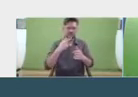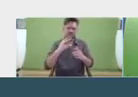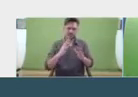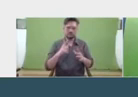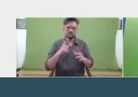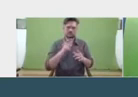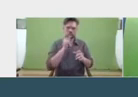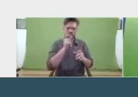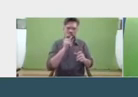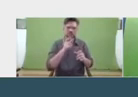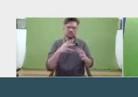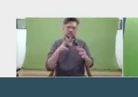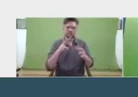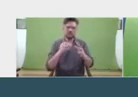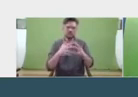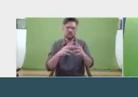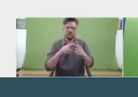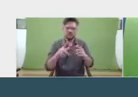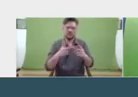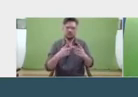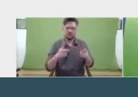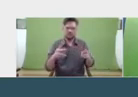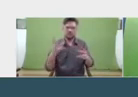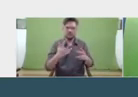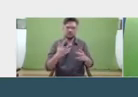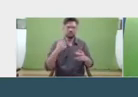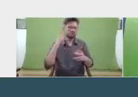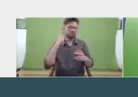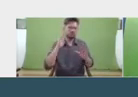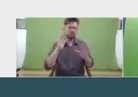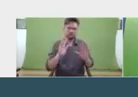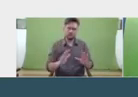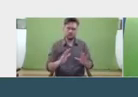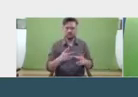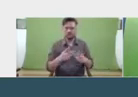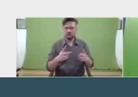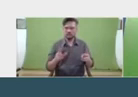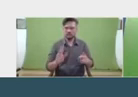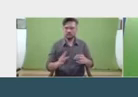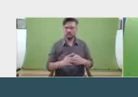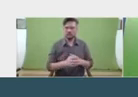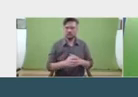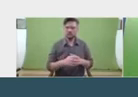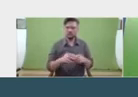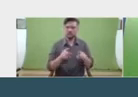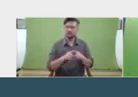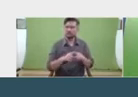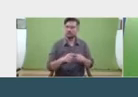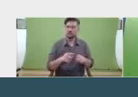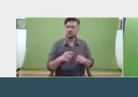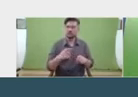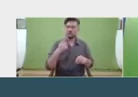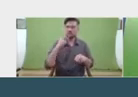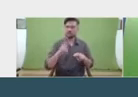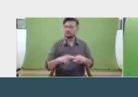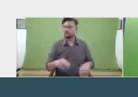scientific field i mean in fact it has connection with uh our uh most dominant idea of what a science is like you can